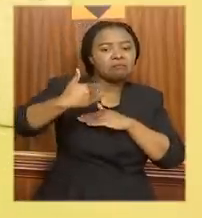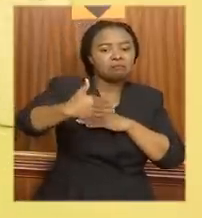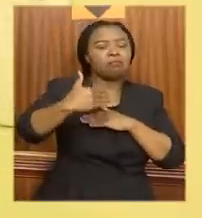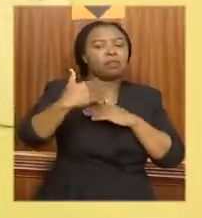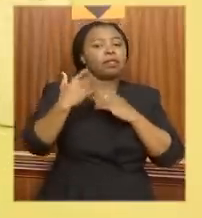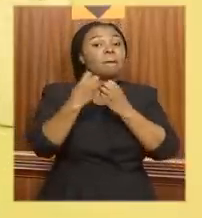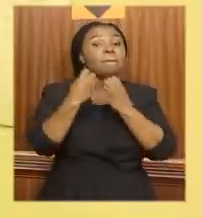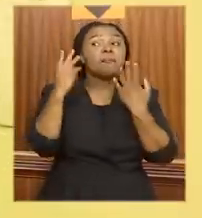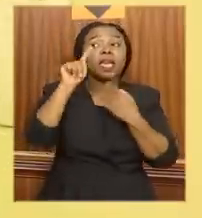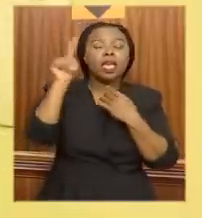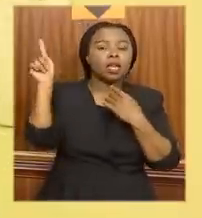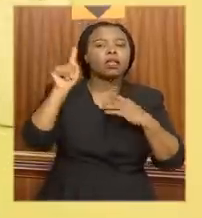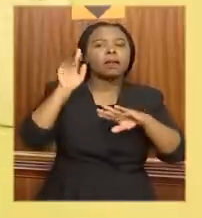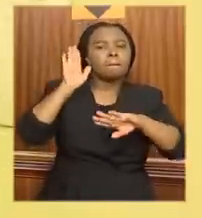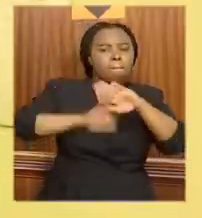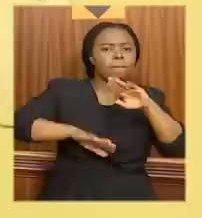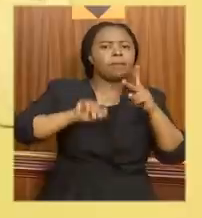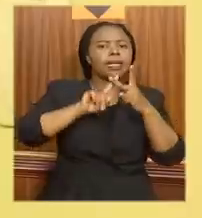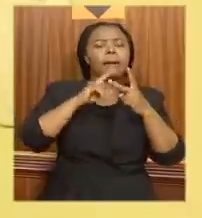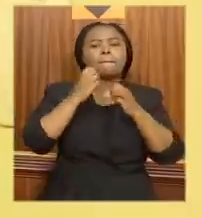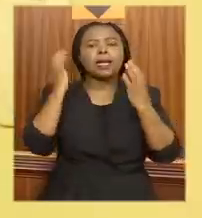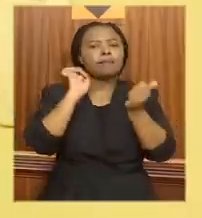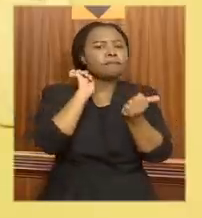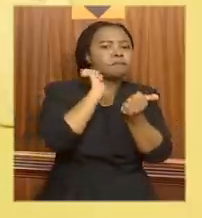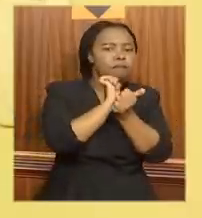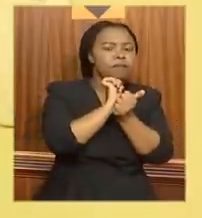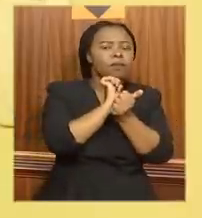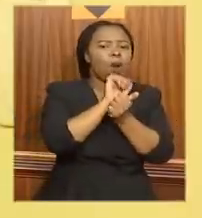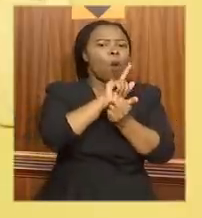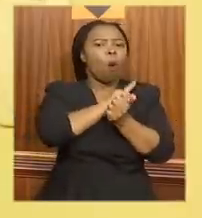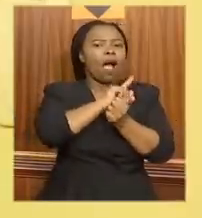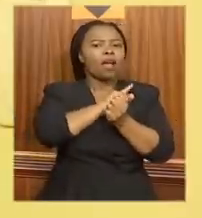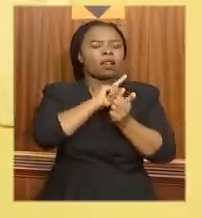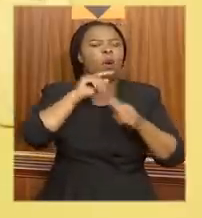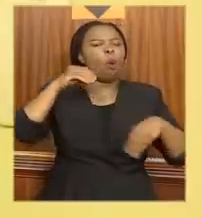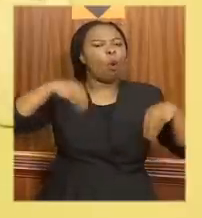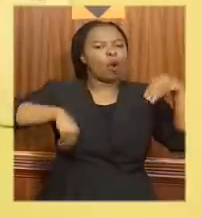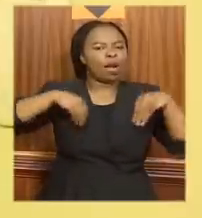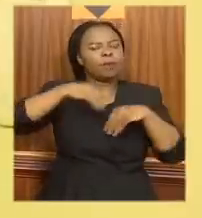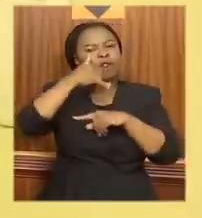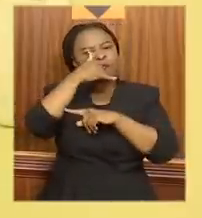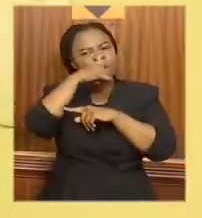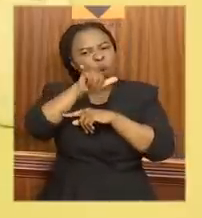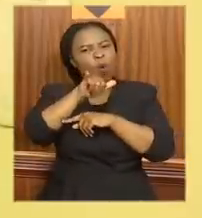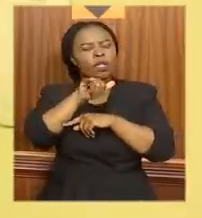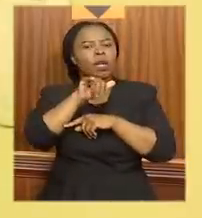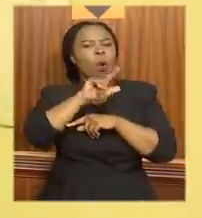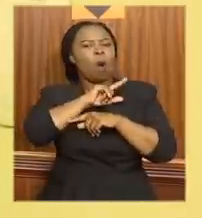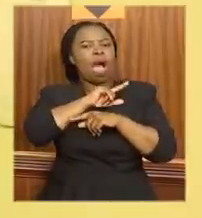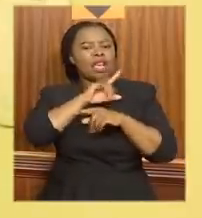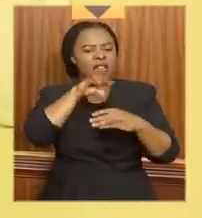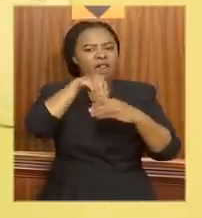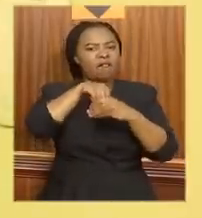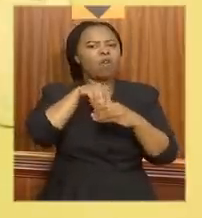are already being prosecuted for corruption and fraud involving Eskom contracts.